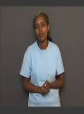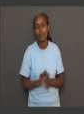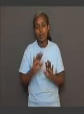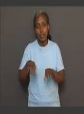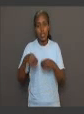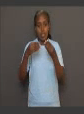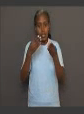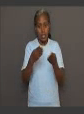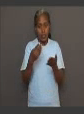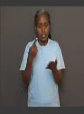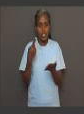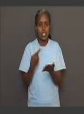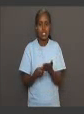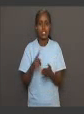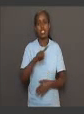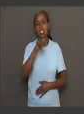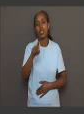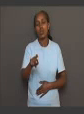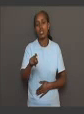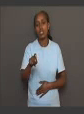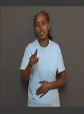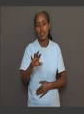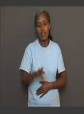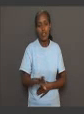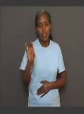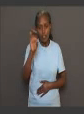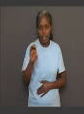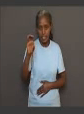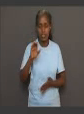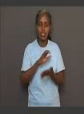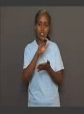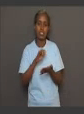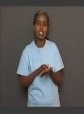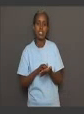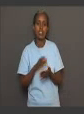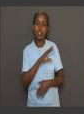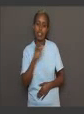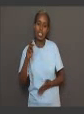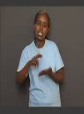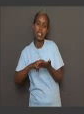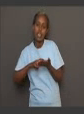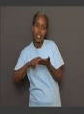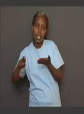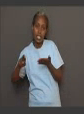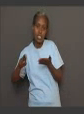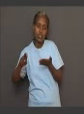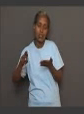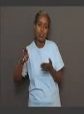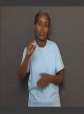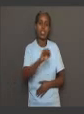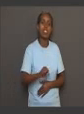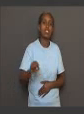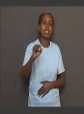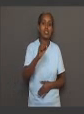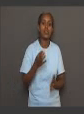Given this equation, find the center and radius of the sphere